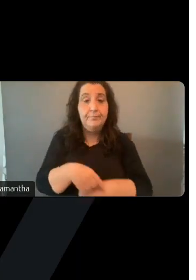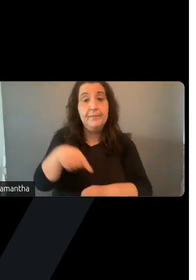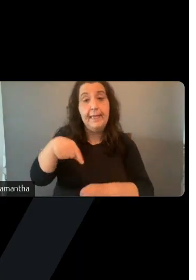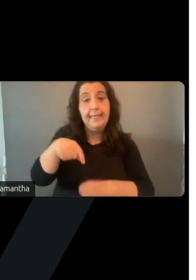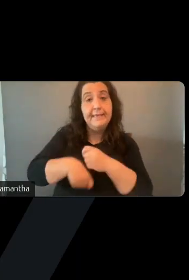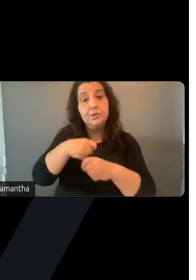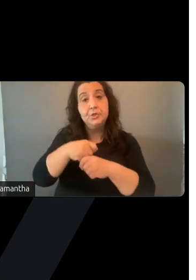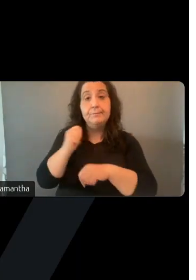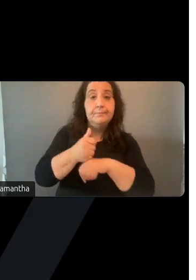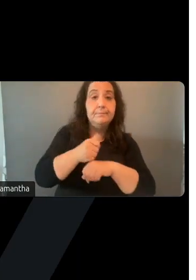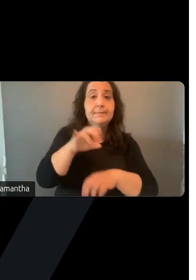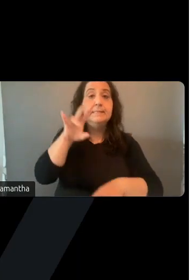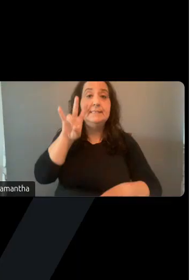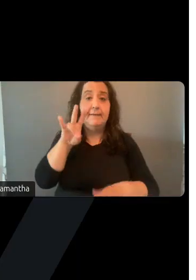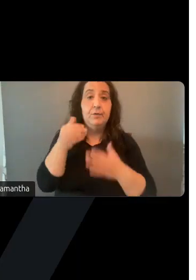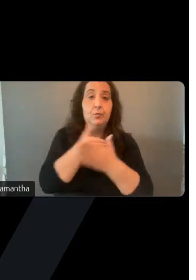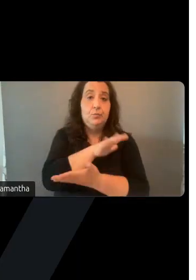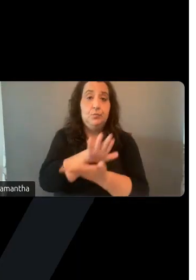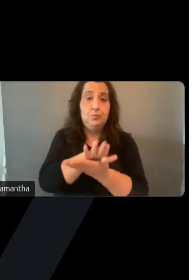7 new schools.